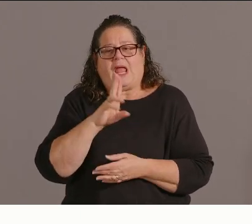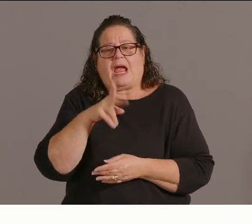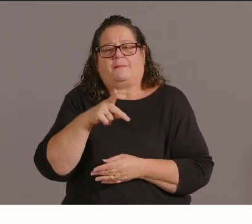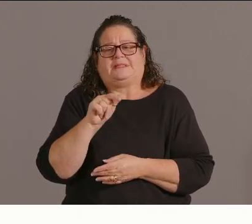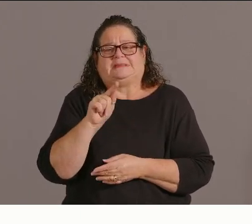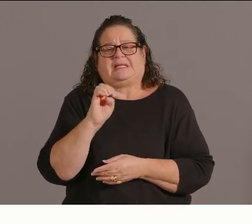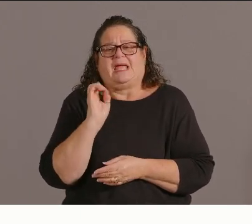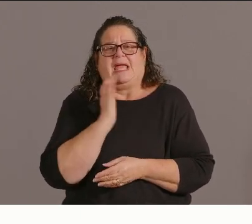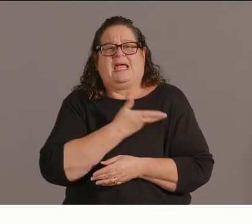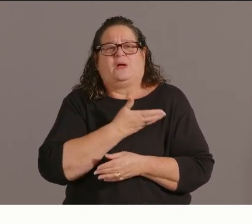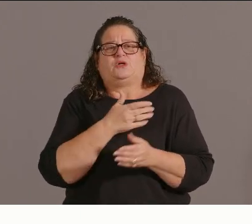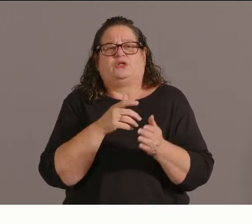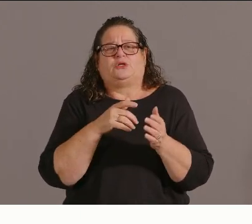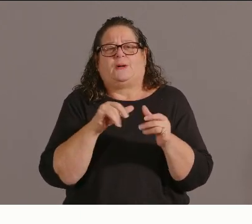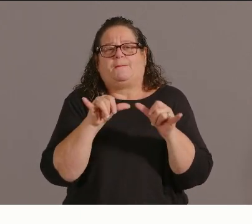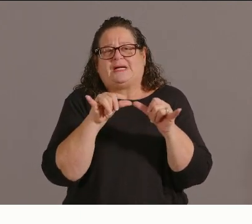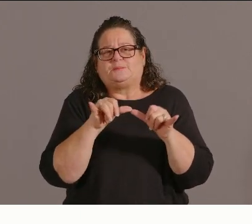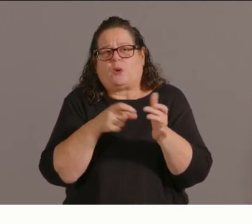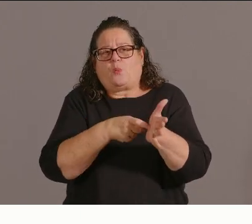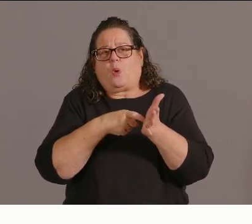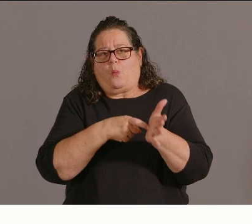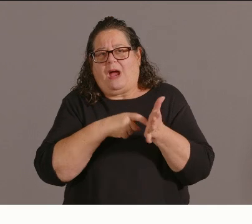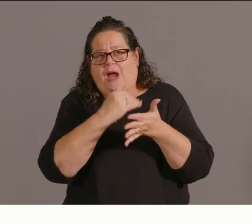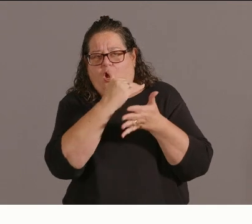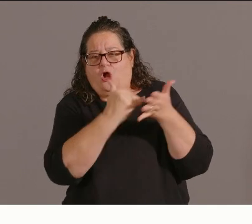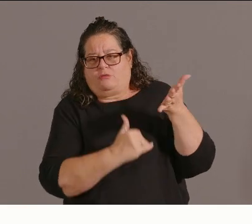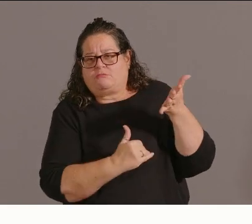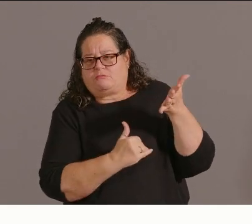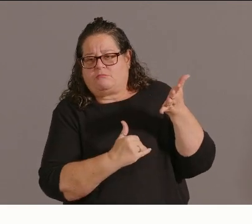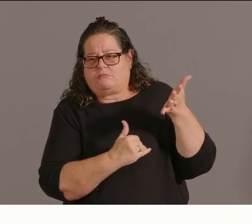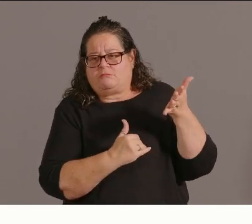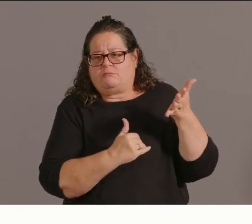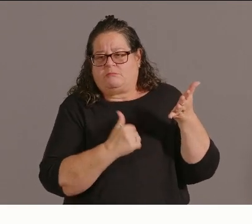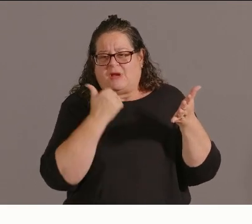every Thursday so that those continue to